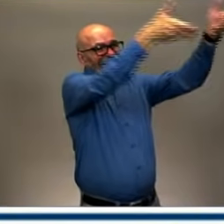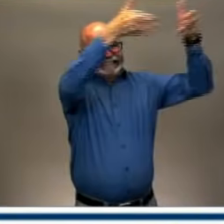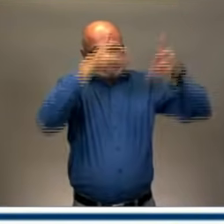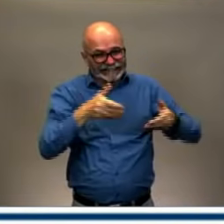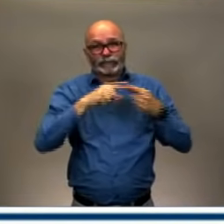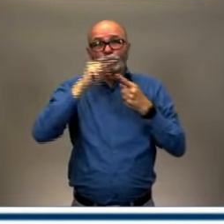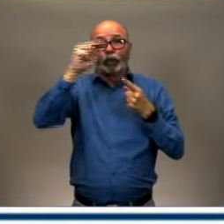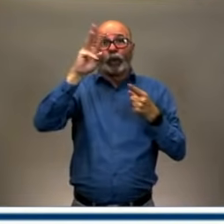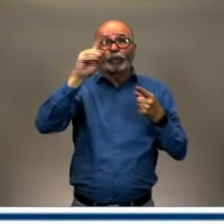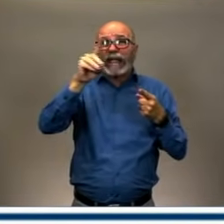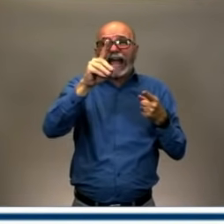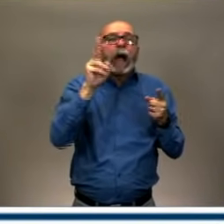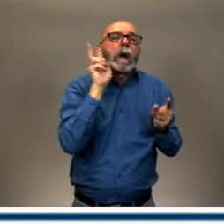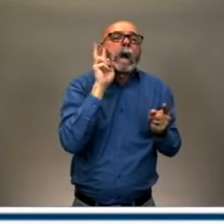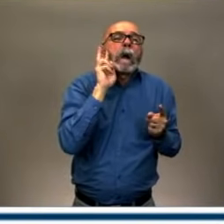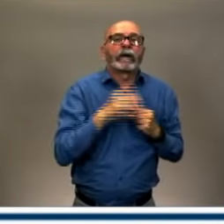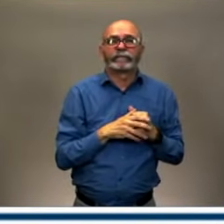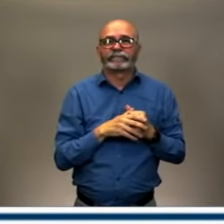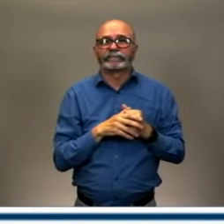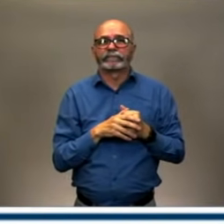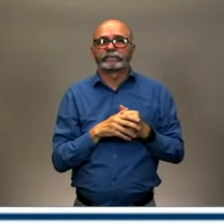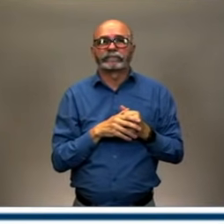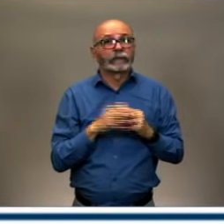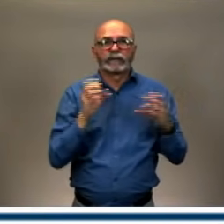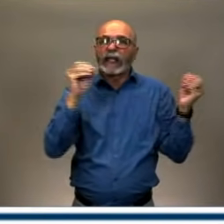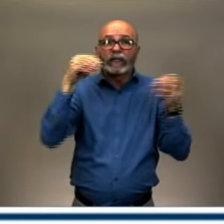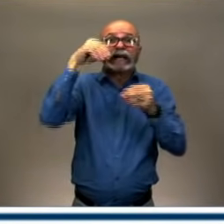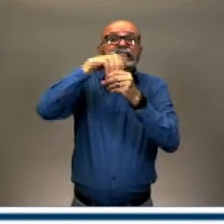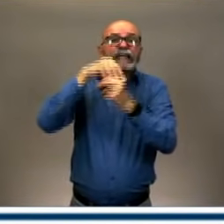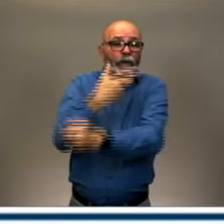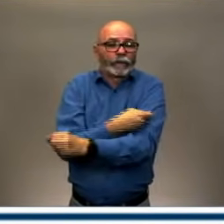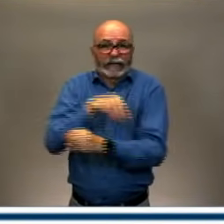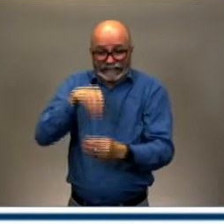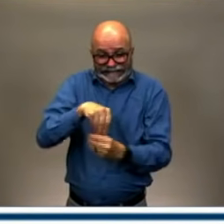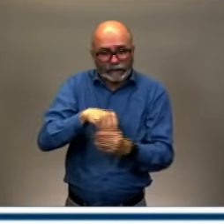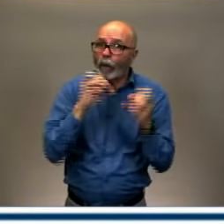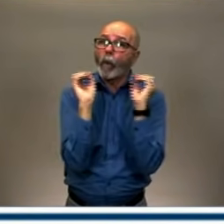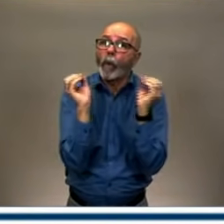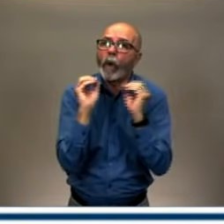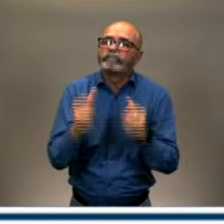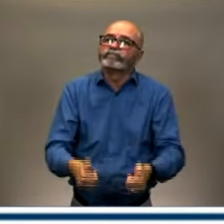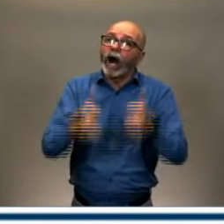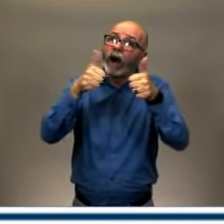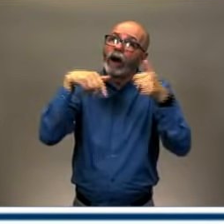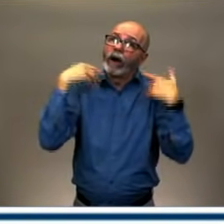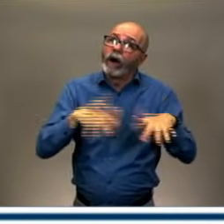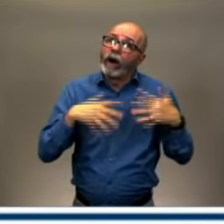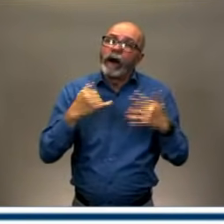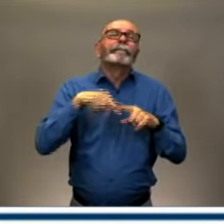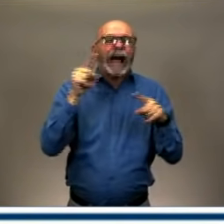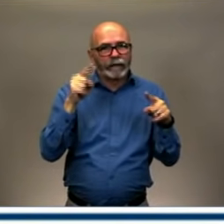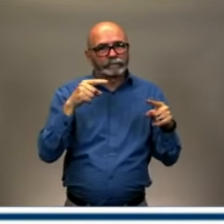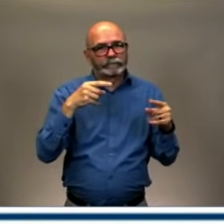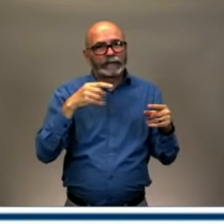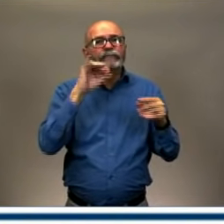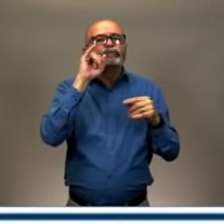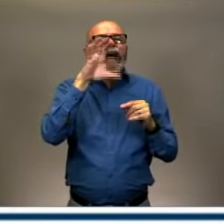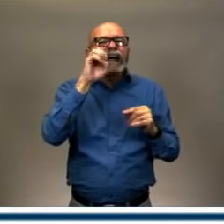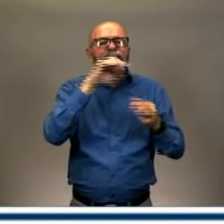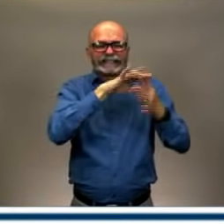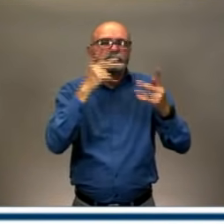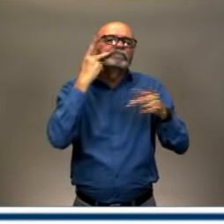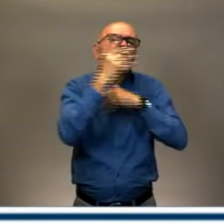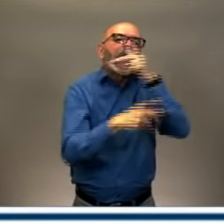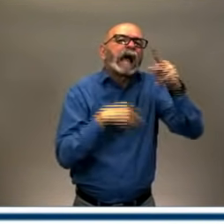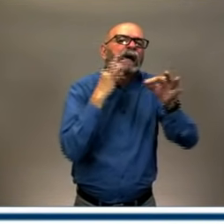did it again with a different method, and now we actually were able to maintain the temperature of the vaccine. So now we